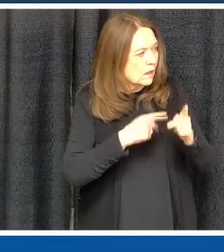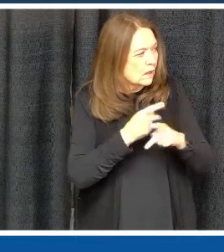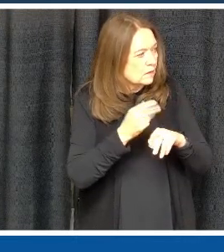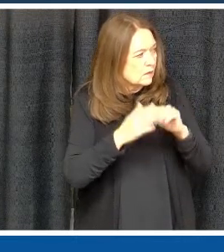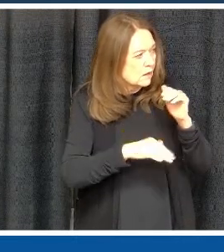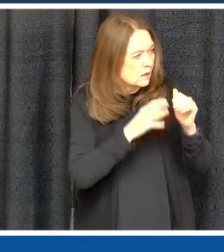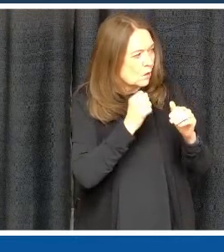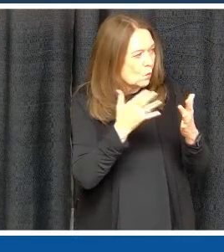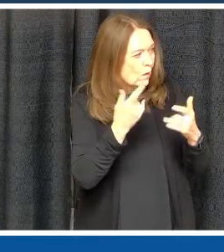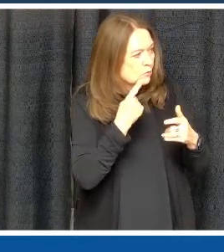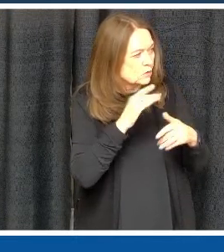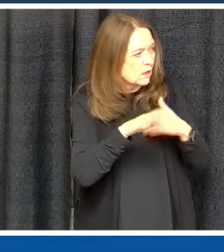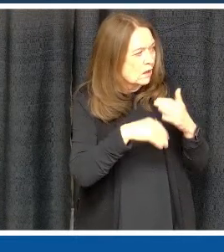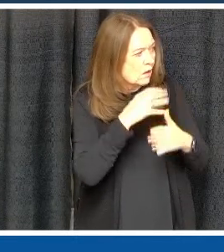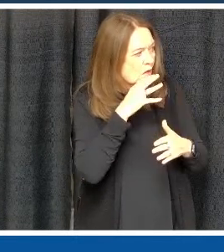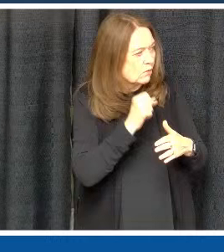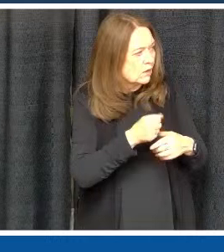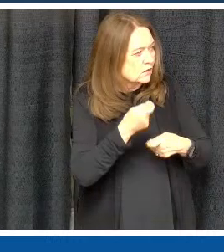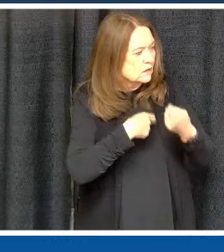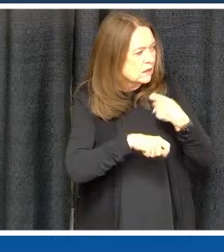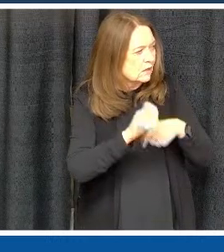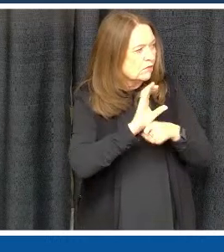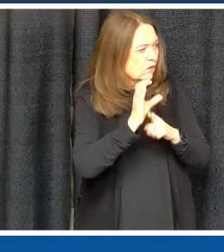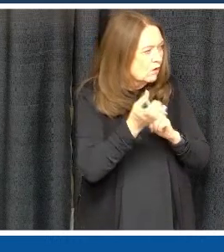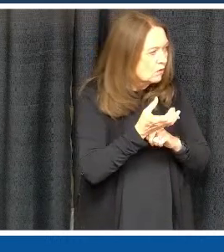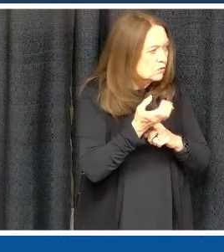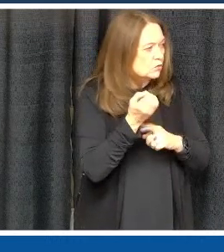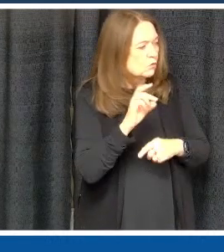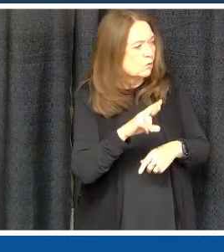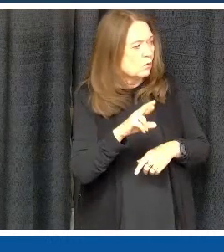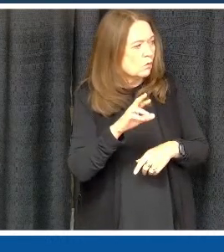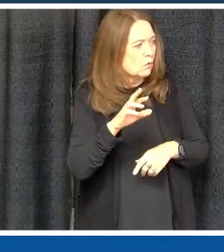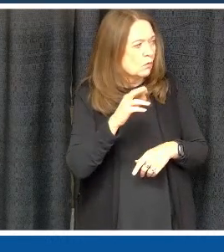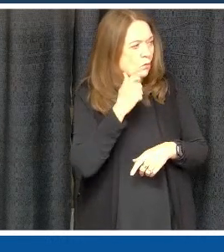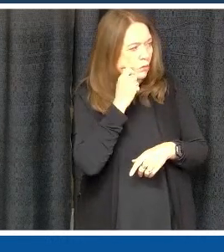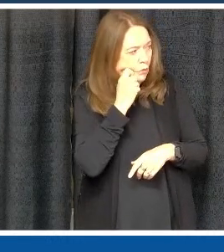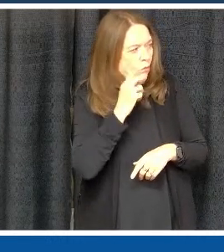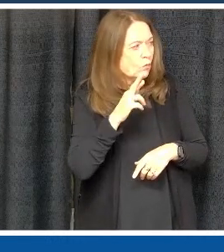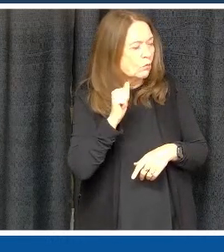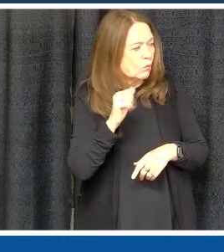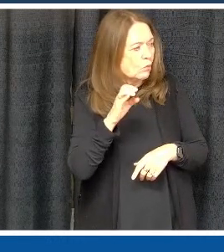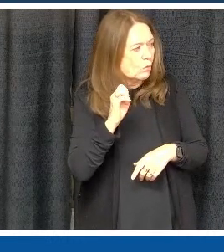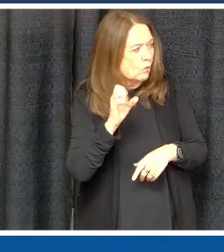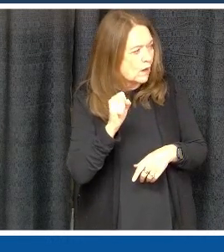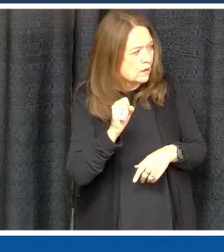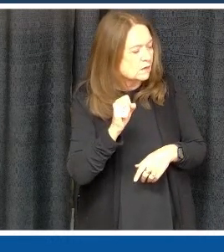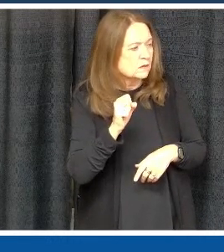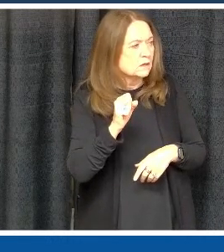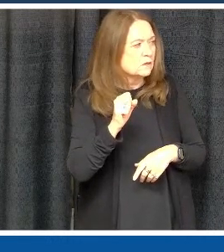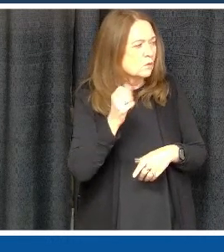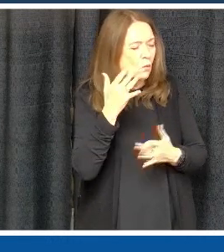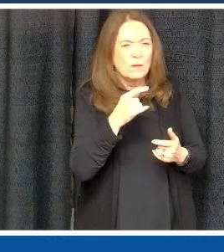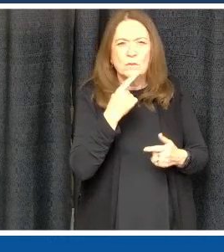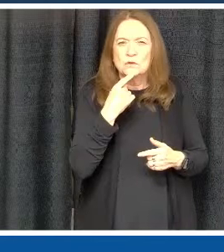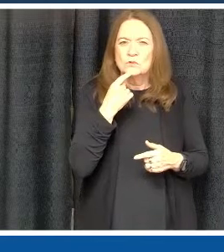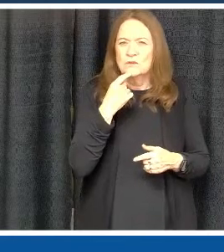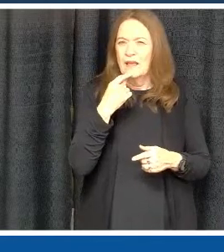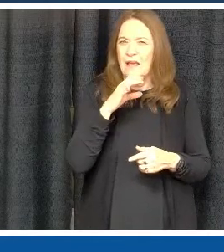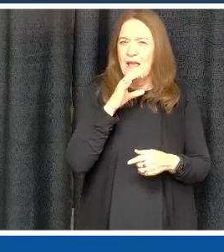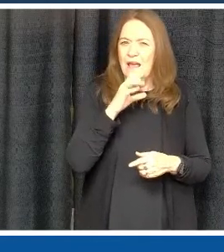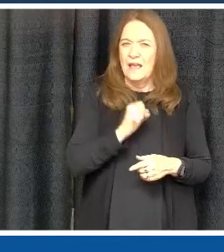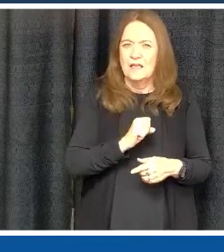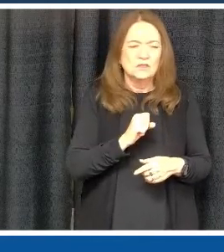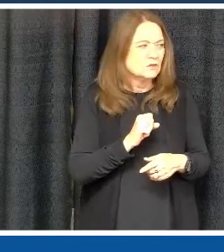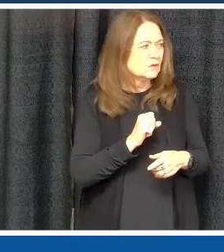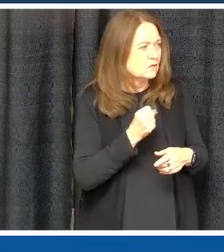you say all ages versus cultural or races or a diverse people? Why would you just say all ages? Because that could be